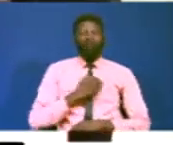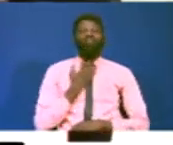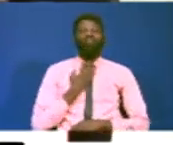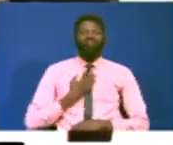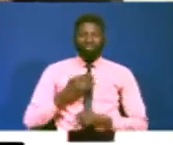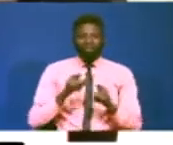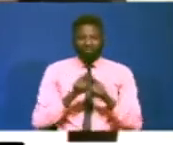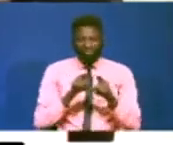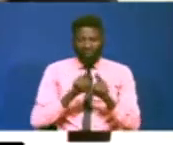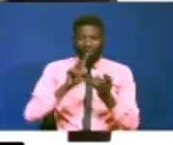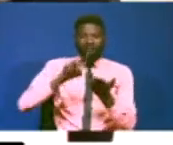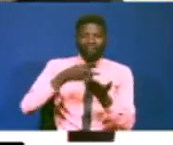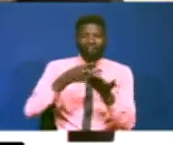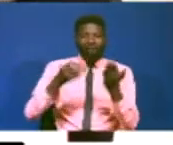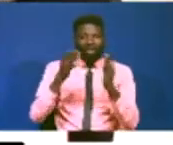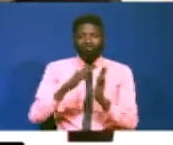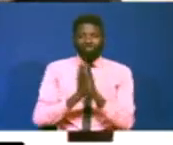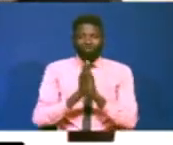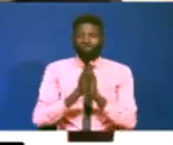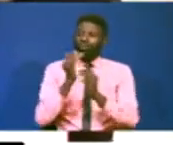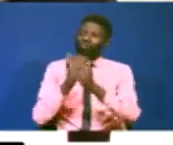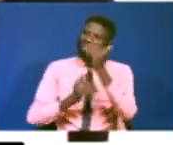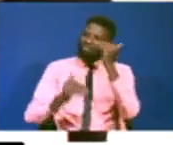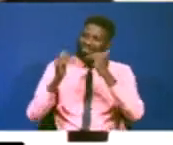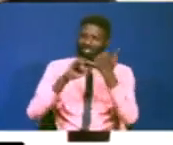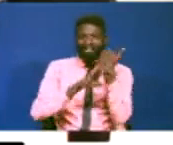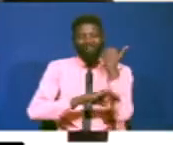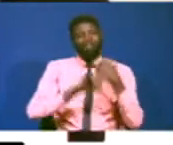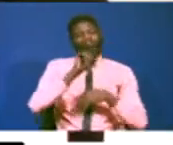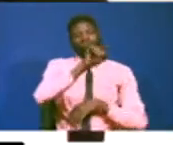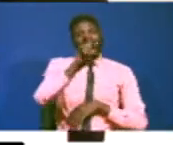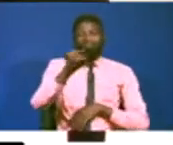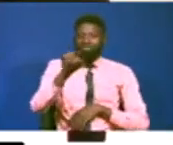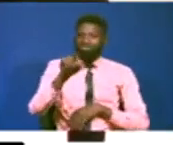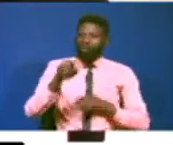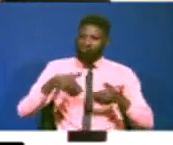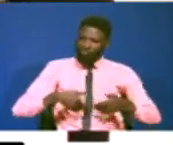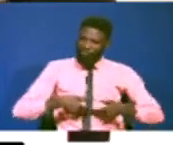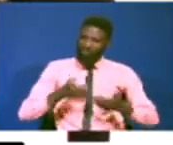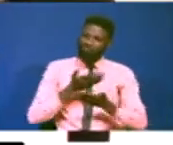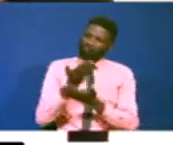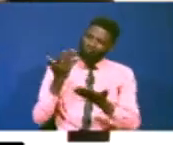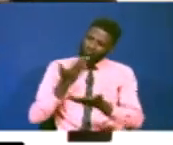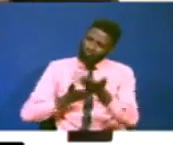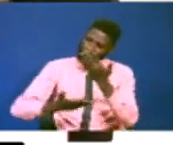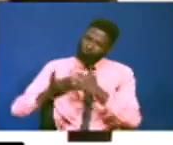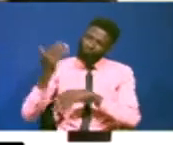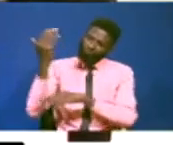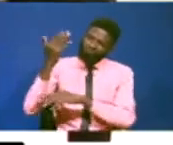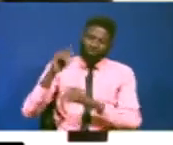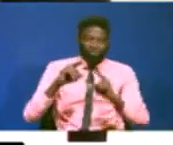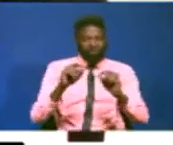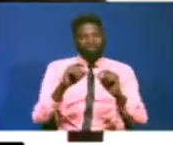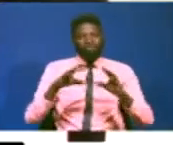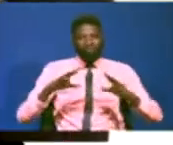stories, to go around the universities in the country and just talk to these young guys, you know. Just tell them that, okay, fine, you know, this